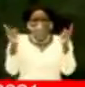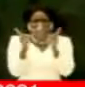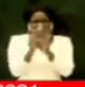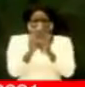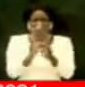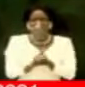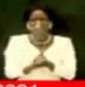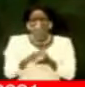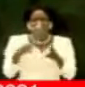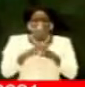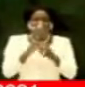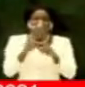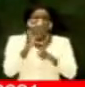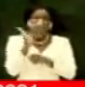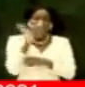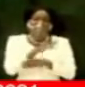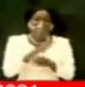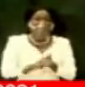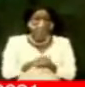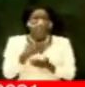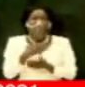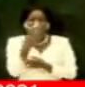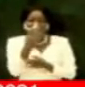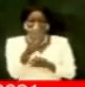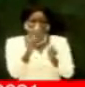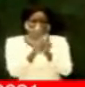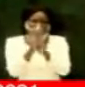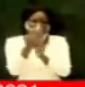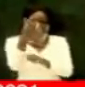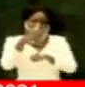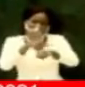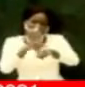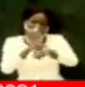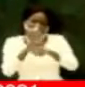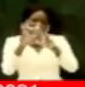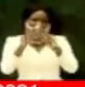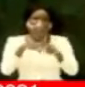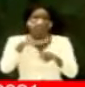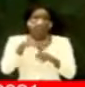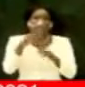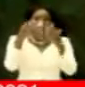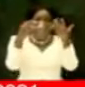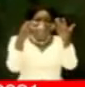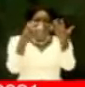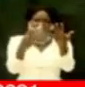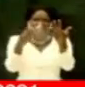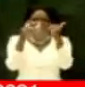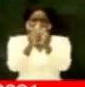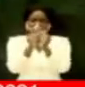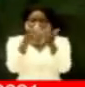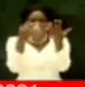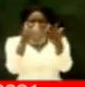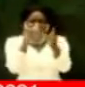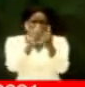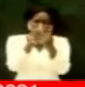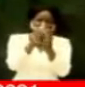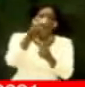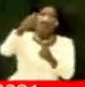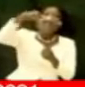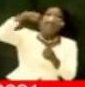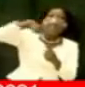kwa mali zida, tingu nena kuti maola 24 apitawa, tinayesa antokwa nila 826. Vamenepa, amena